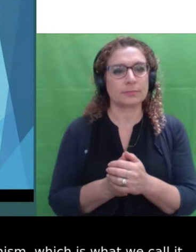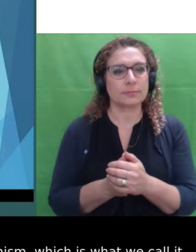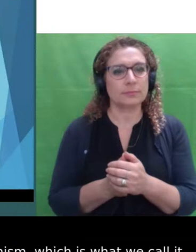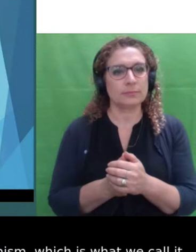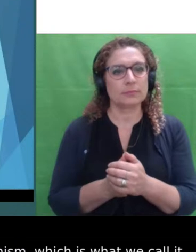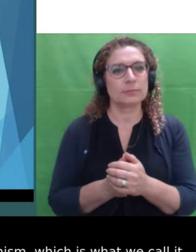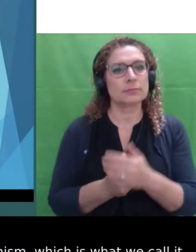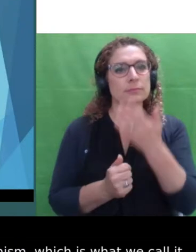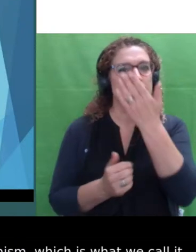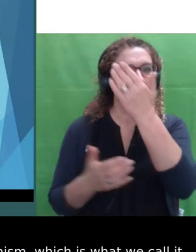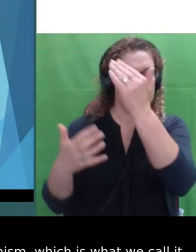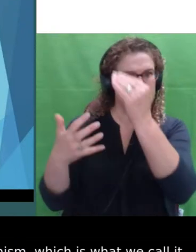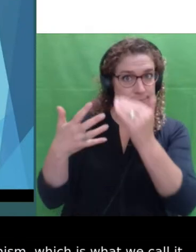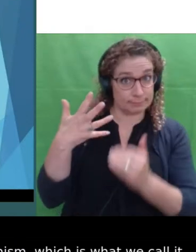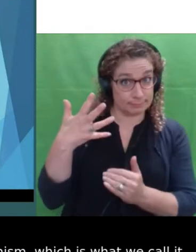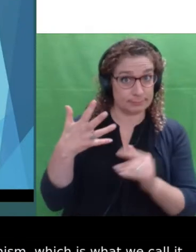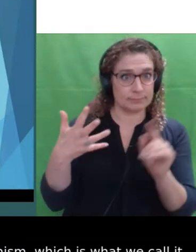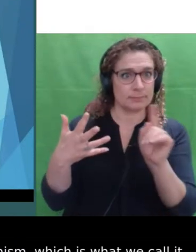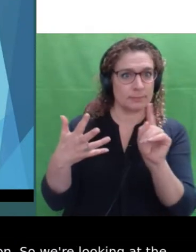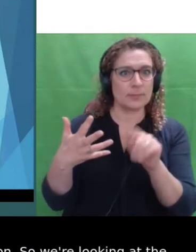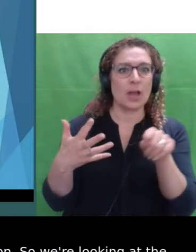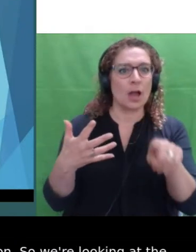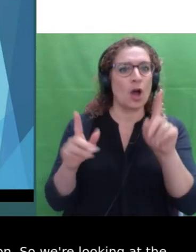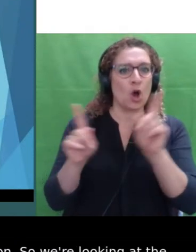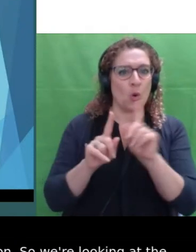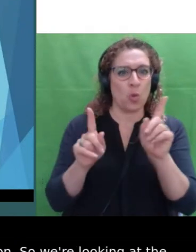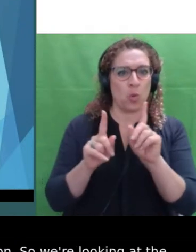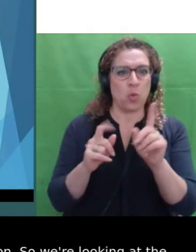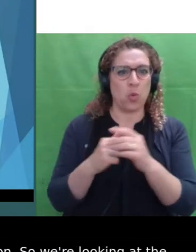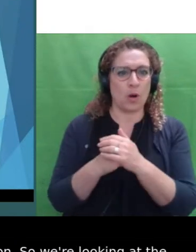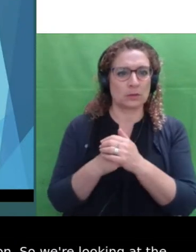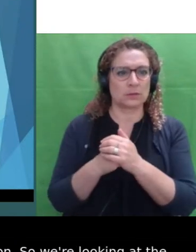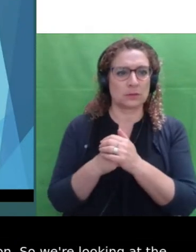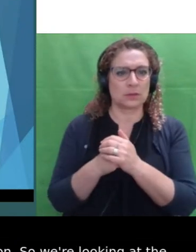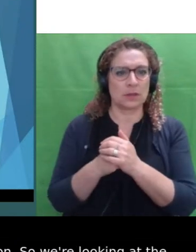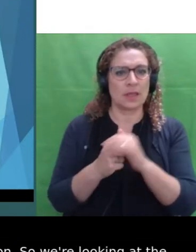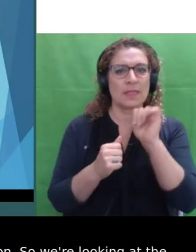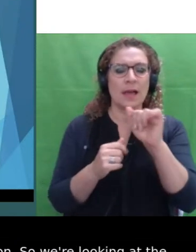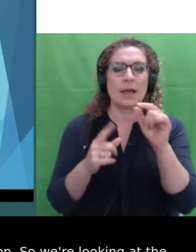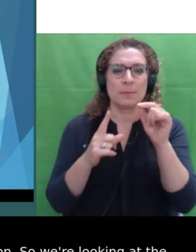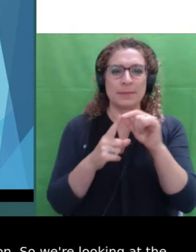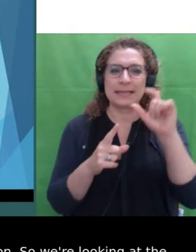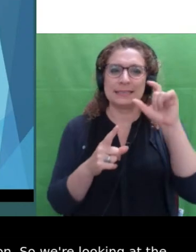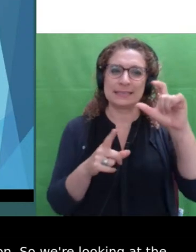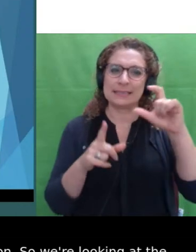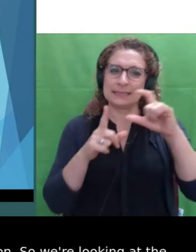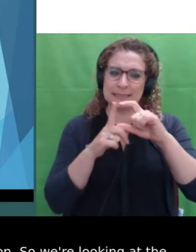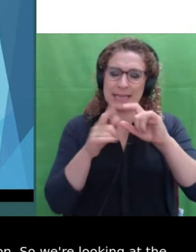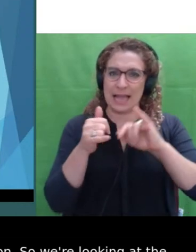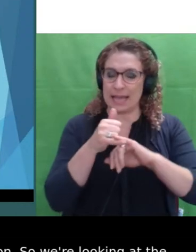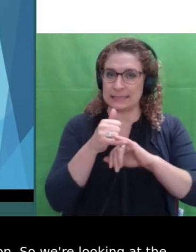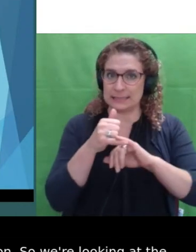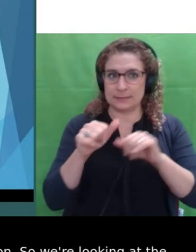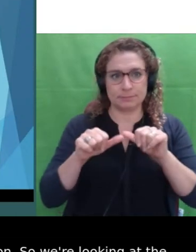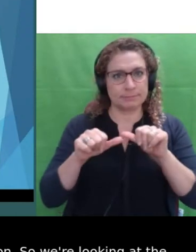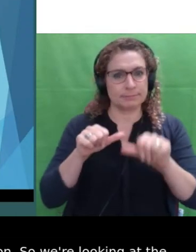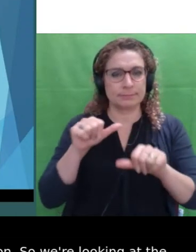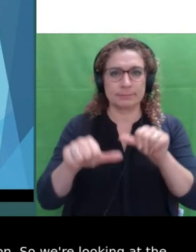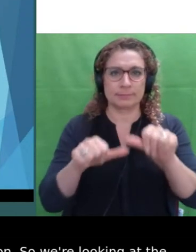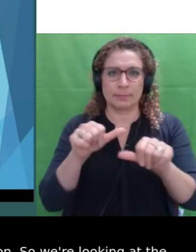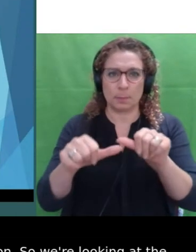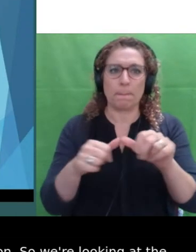guidelines we're looking at the pcds primary care dermatology guidelines and their steps and we'll also have a little look at nice as